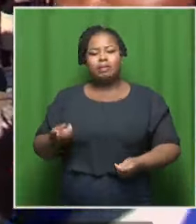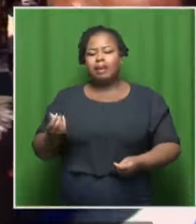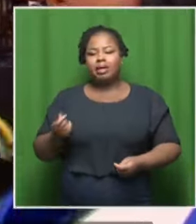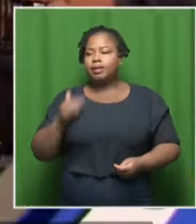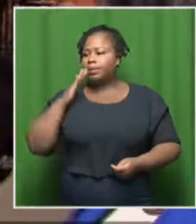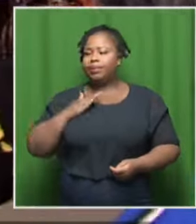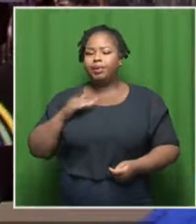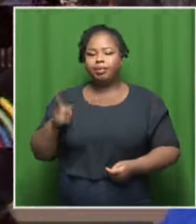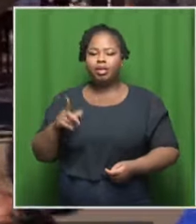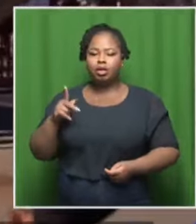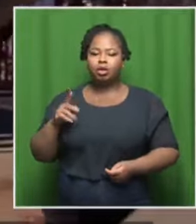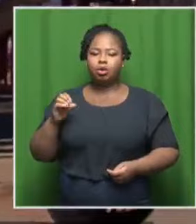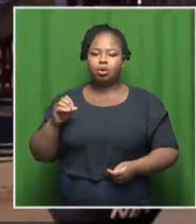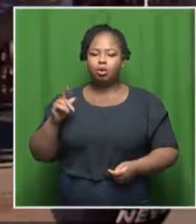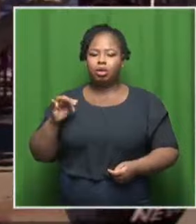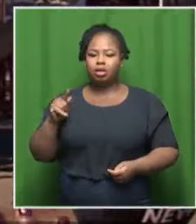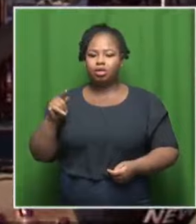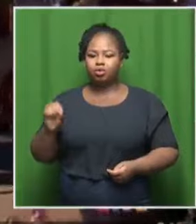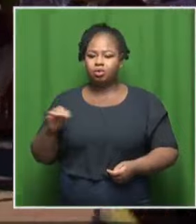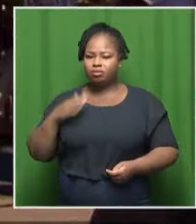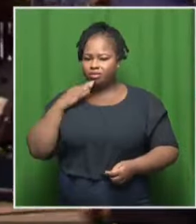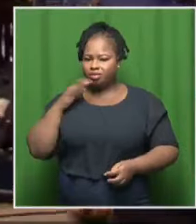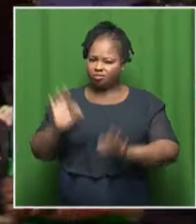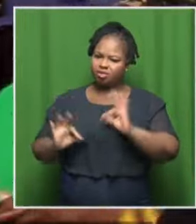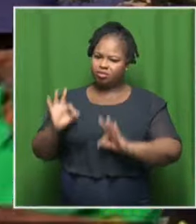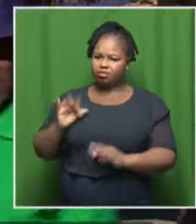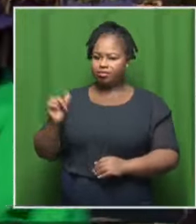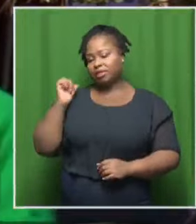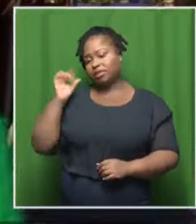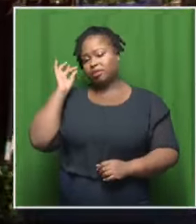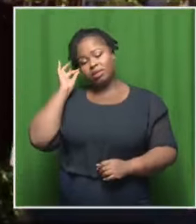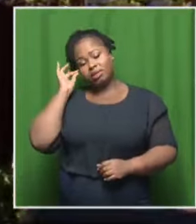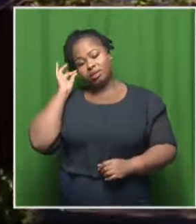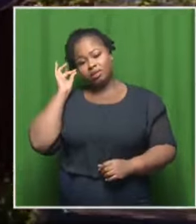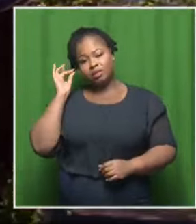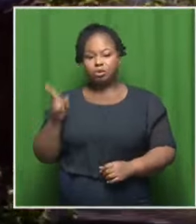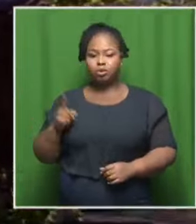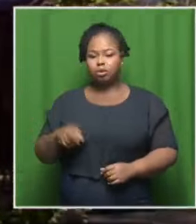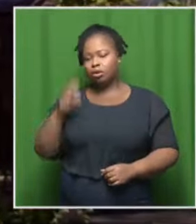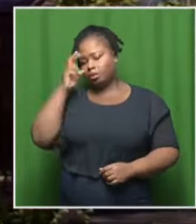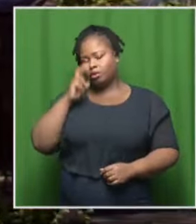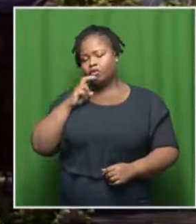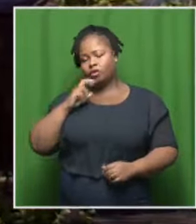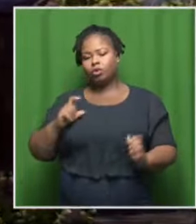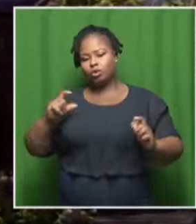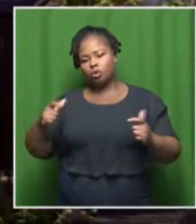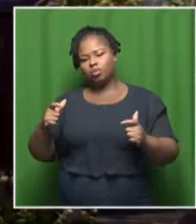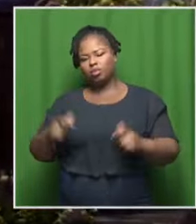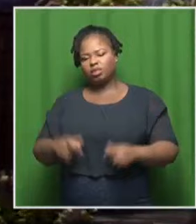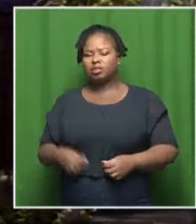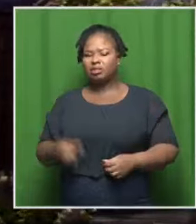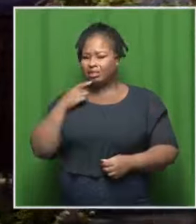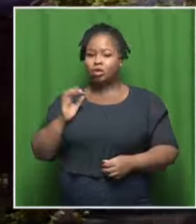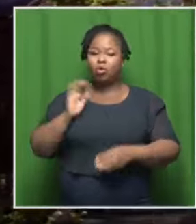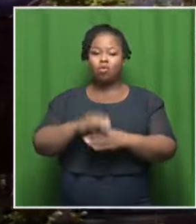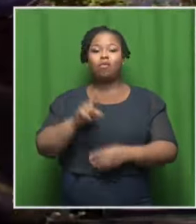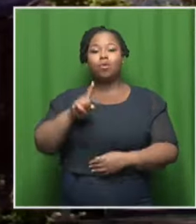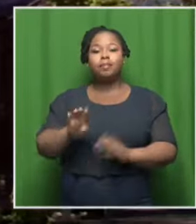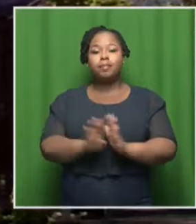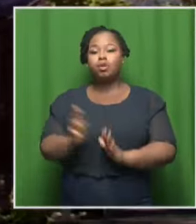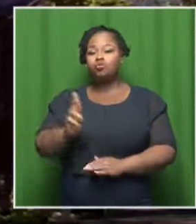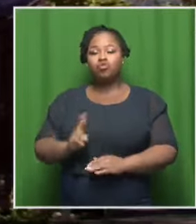speaking to Kokezo Madiani. Just in short, you heard yesterday the portfolio committee talking about that over billion rand that they